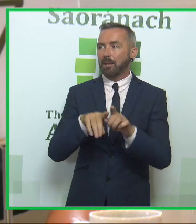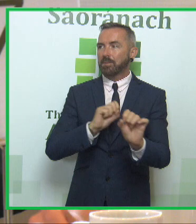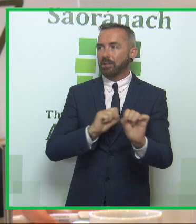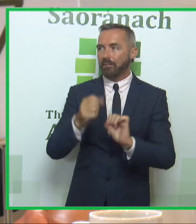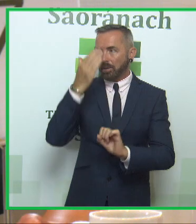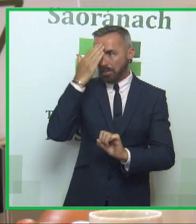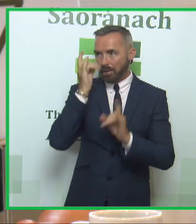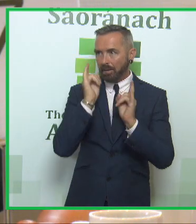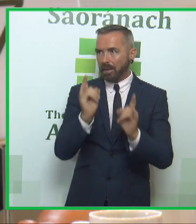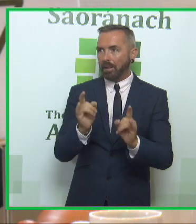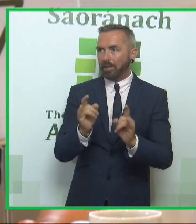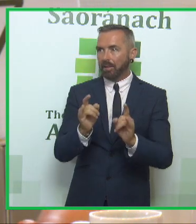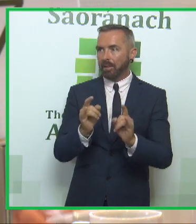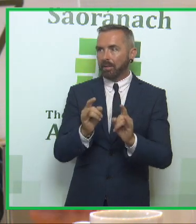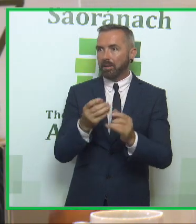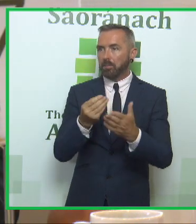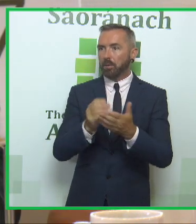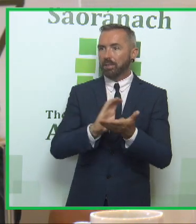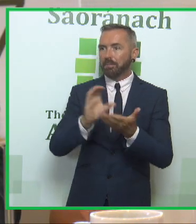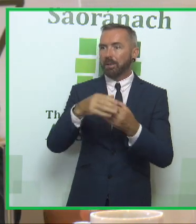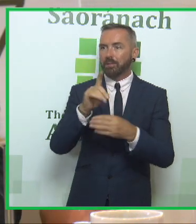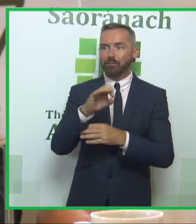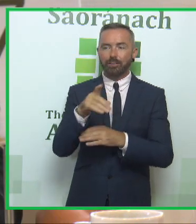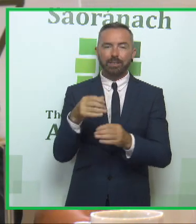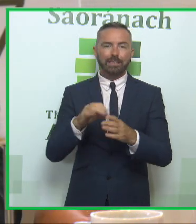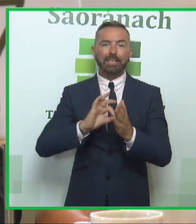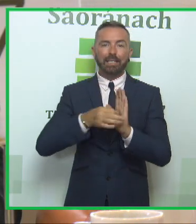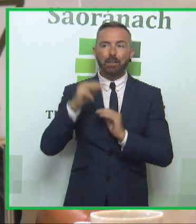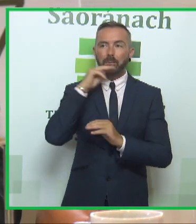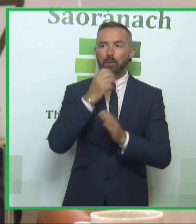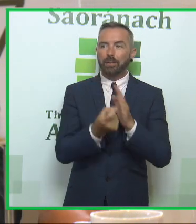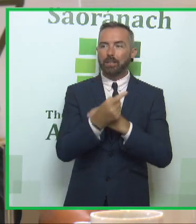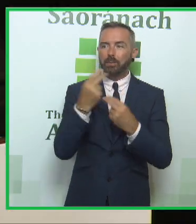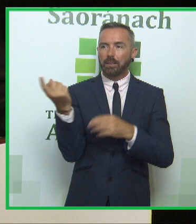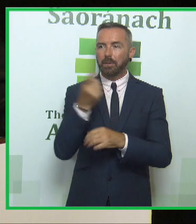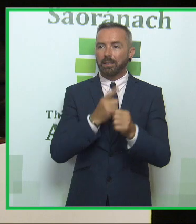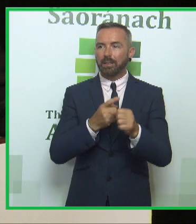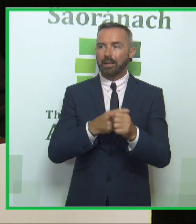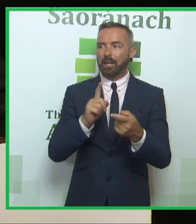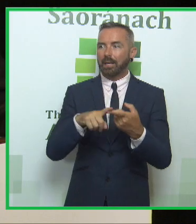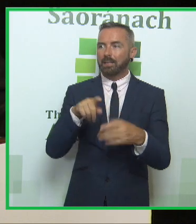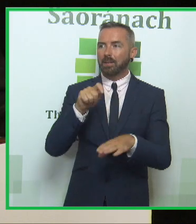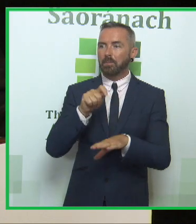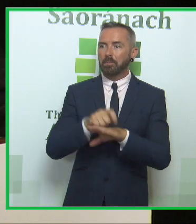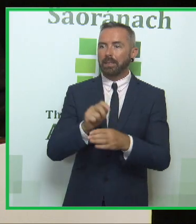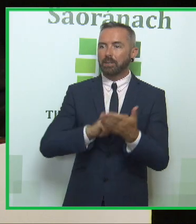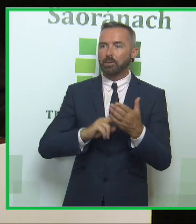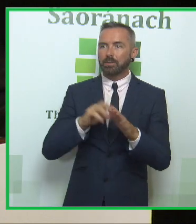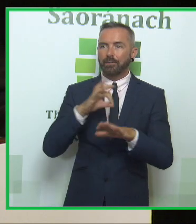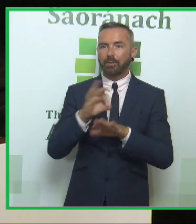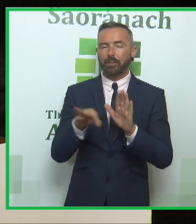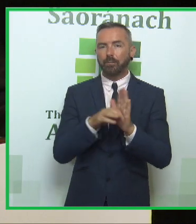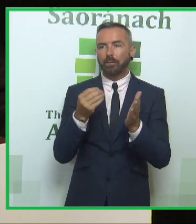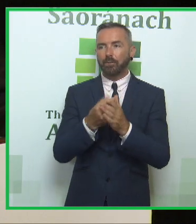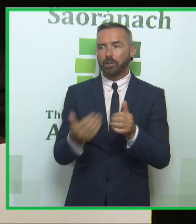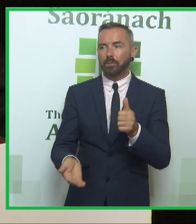health, is it a spend on drugs, is a key issue that we'll have to come back to again, and the best use of government funds and priorities